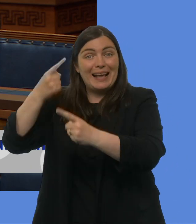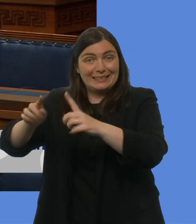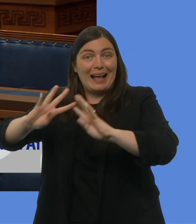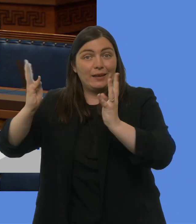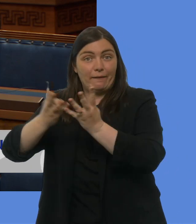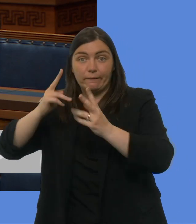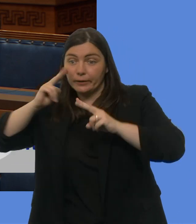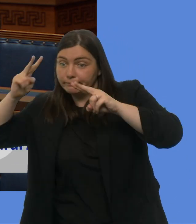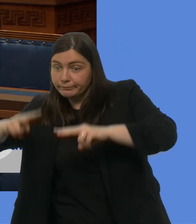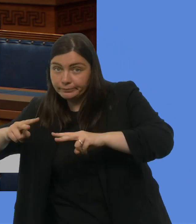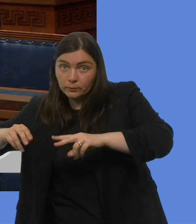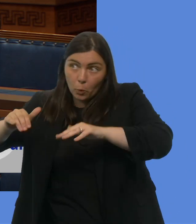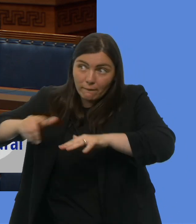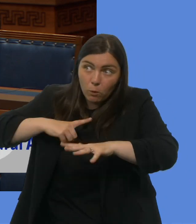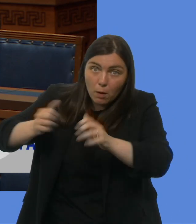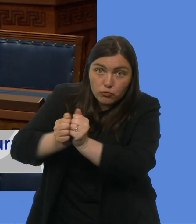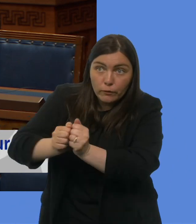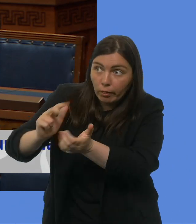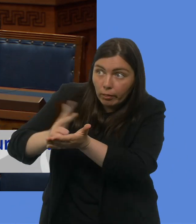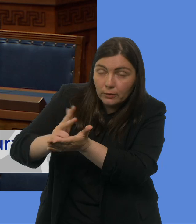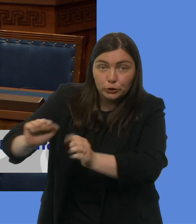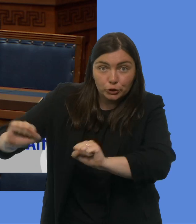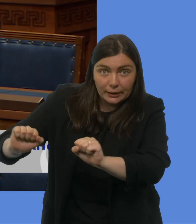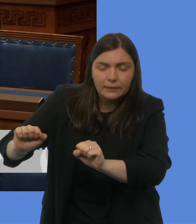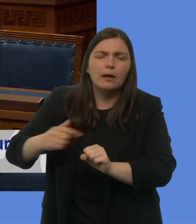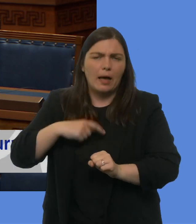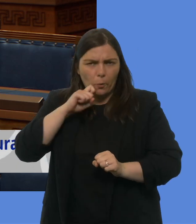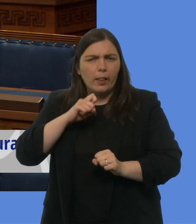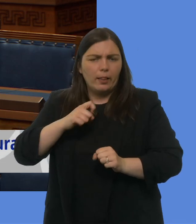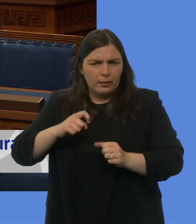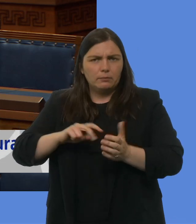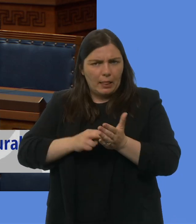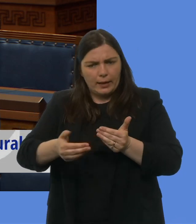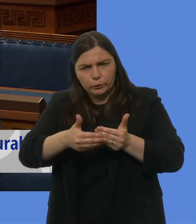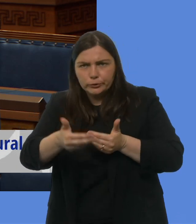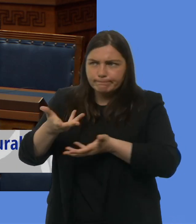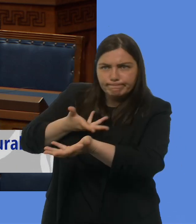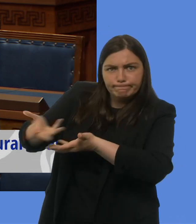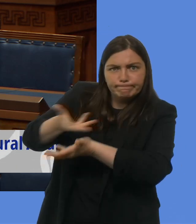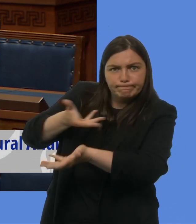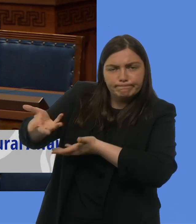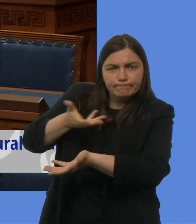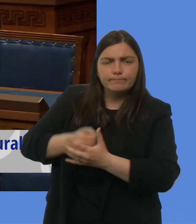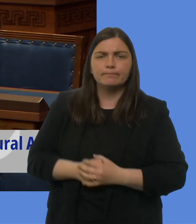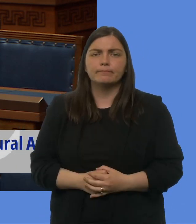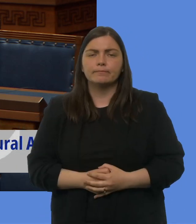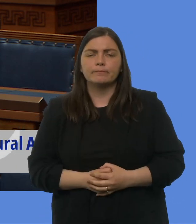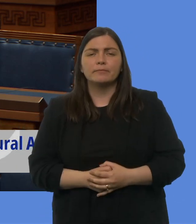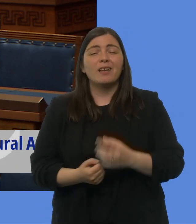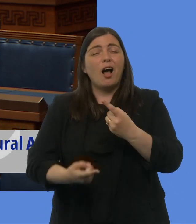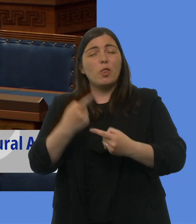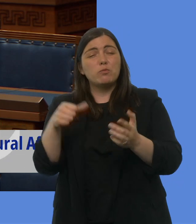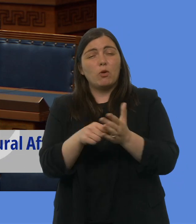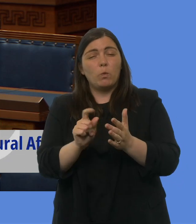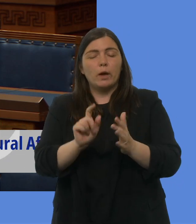relation to that. The other issue, and if members bear with me around this and explain this a bit more, when